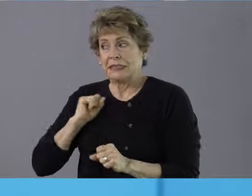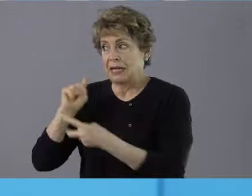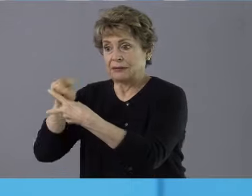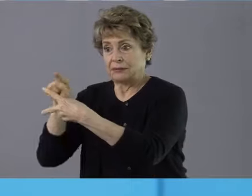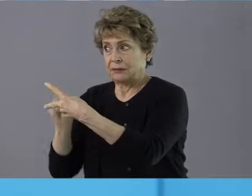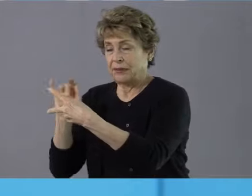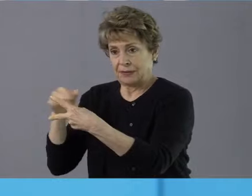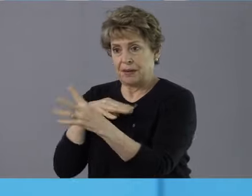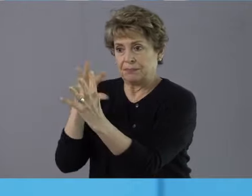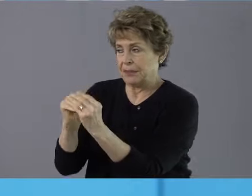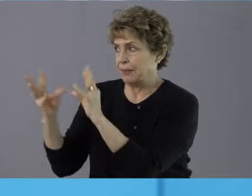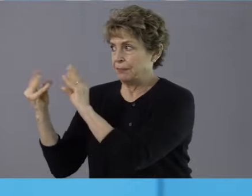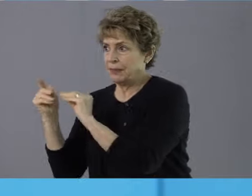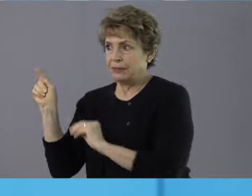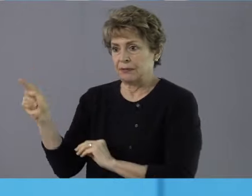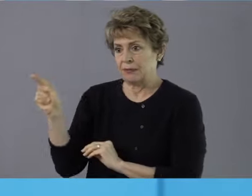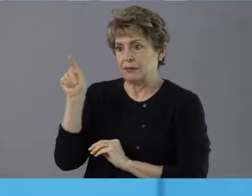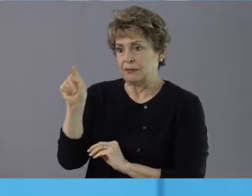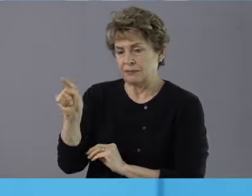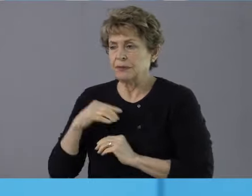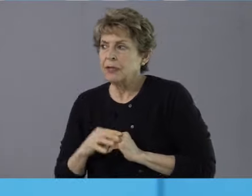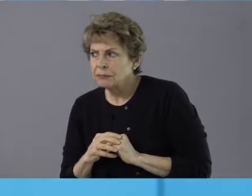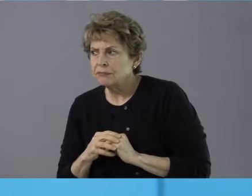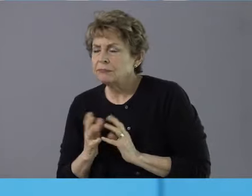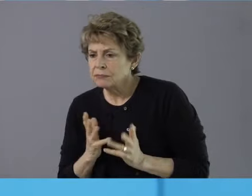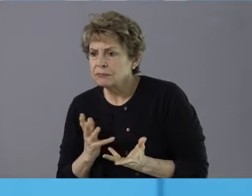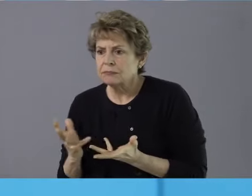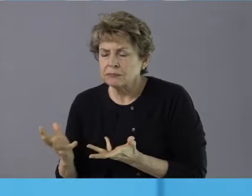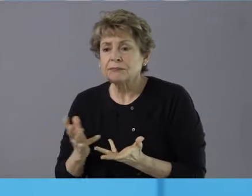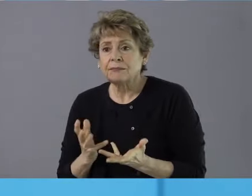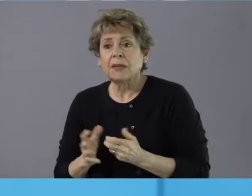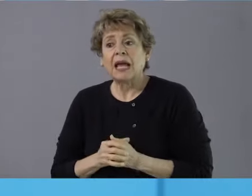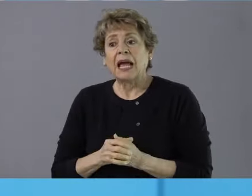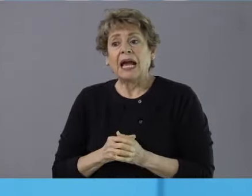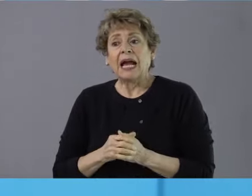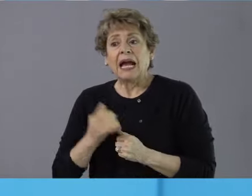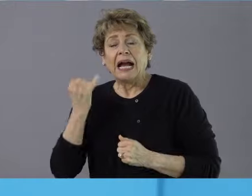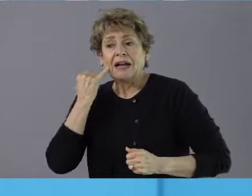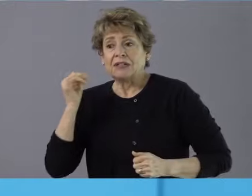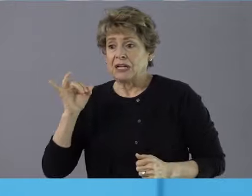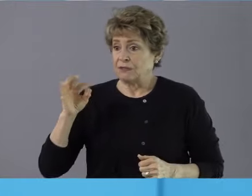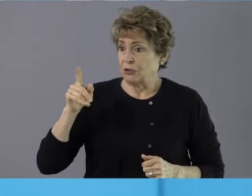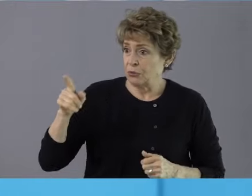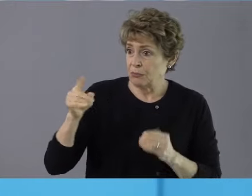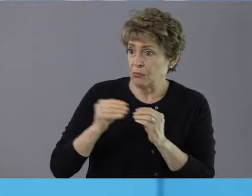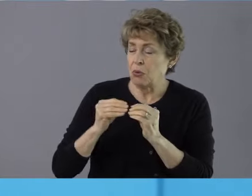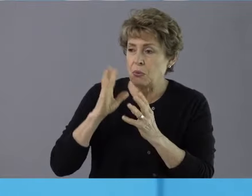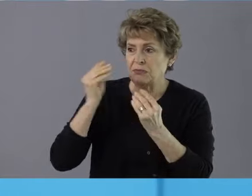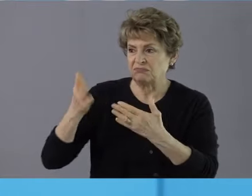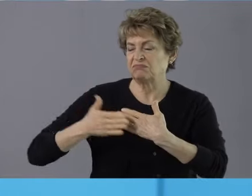delegation, and as necessary and if necessary, we will do that. Thank you.